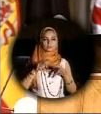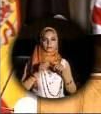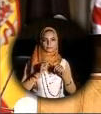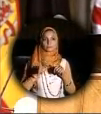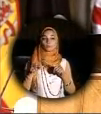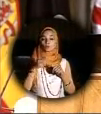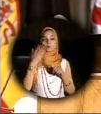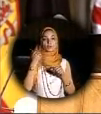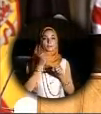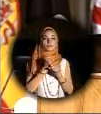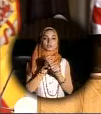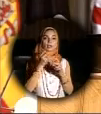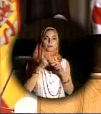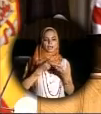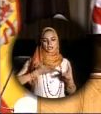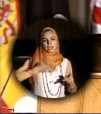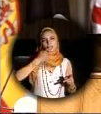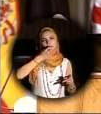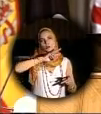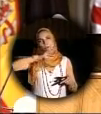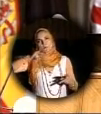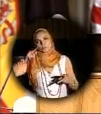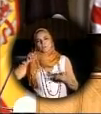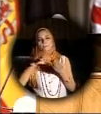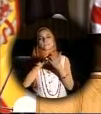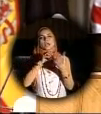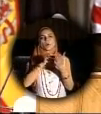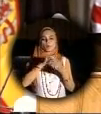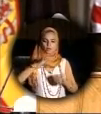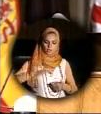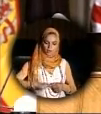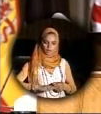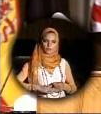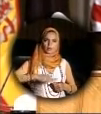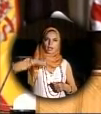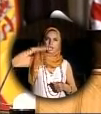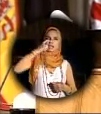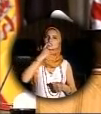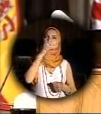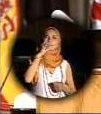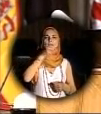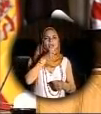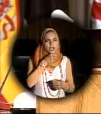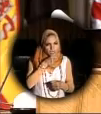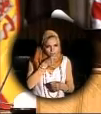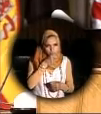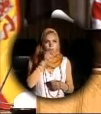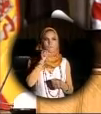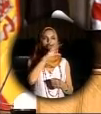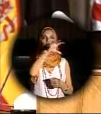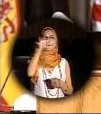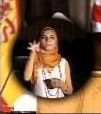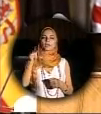to senior elderly people, in different locations, home use, hospitals,